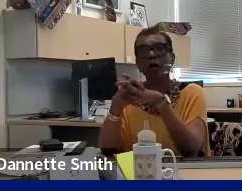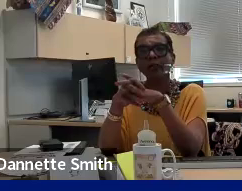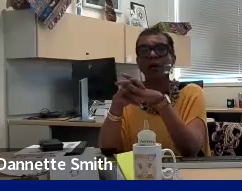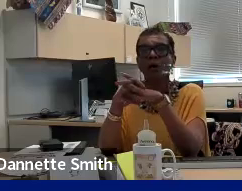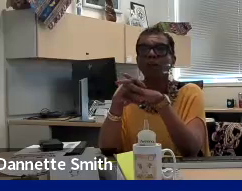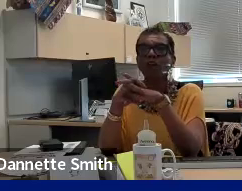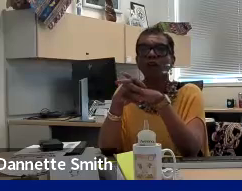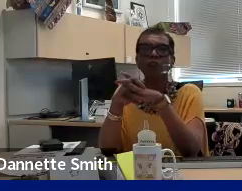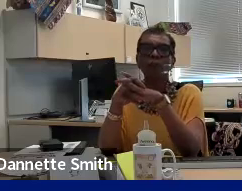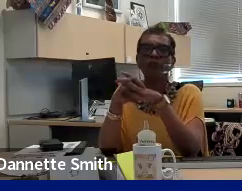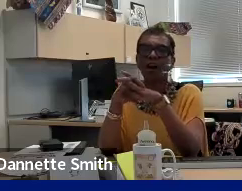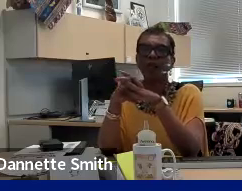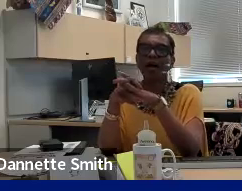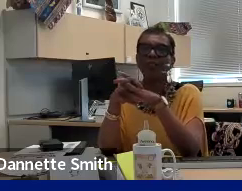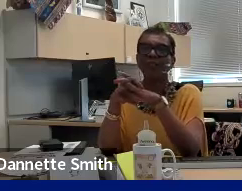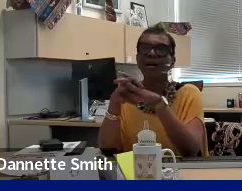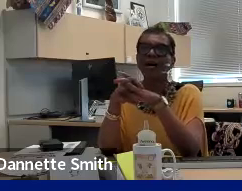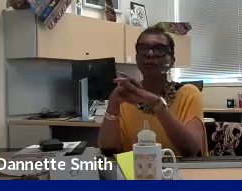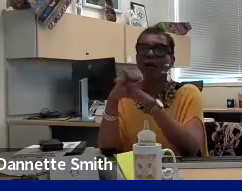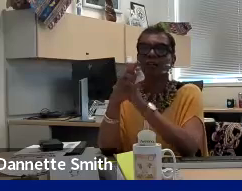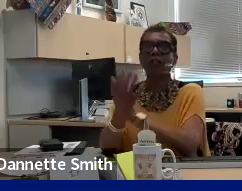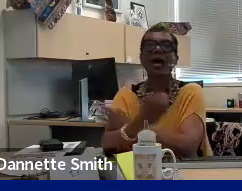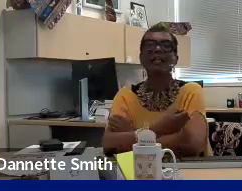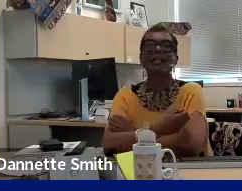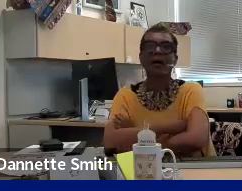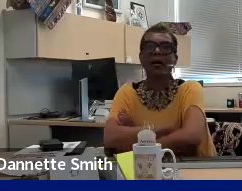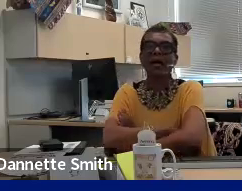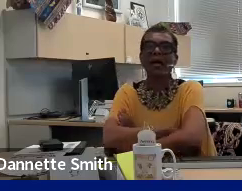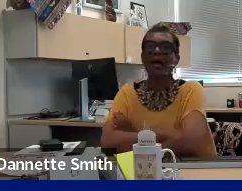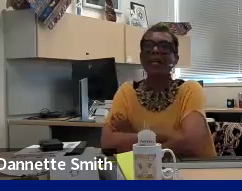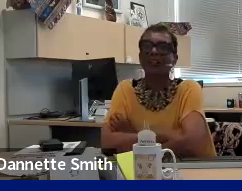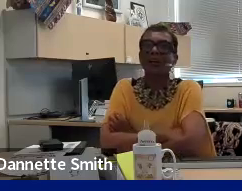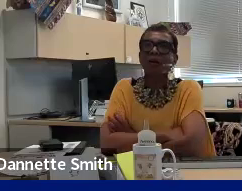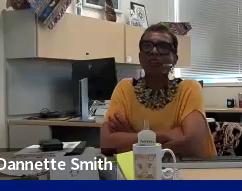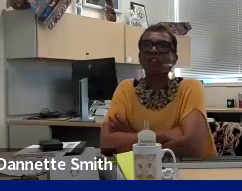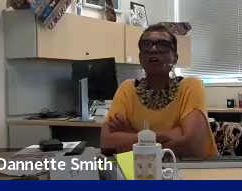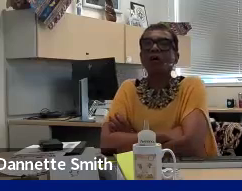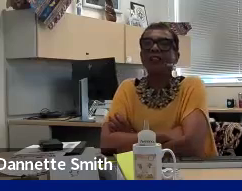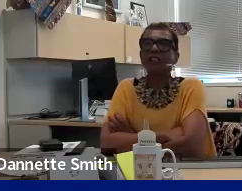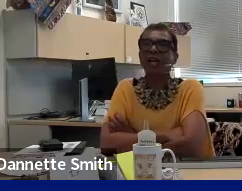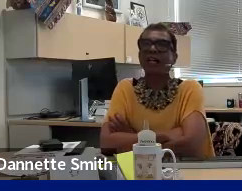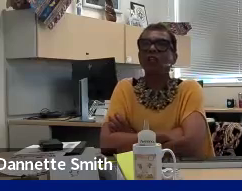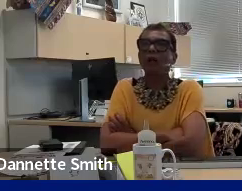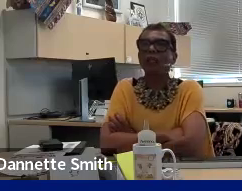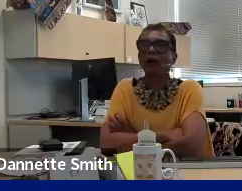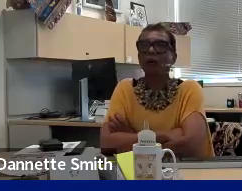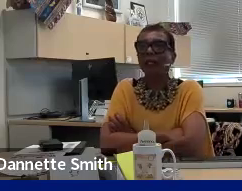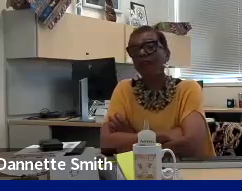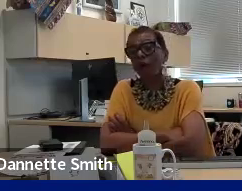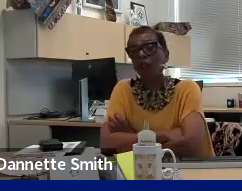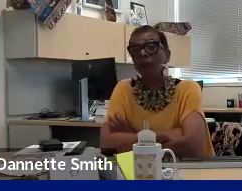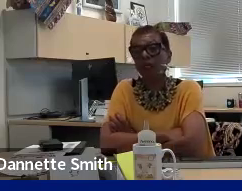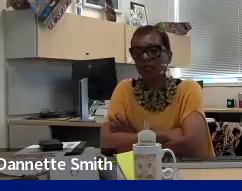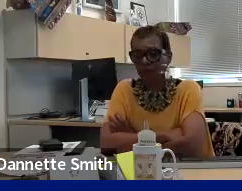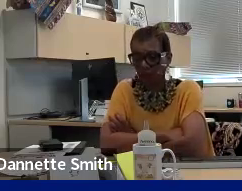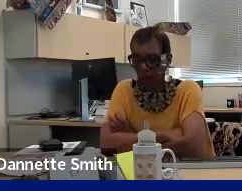July 1. We've also been finalizing the contract on 988, which is our crisis line. You may know and